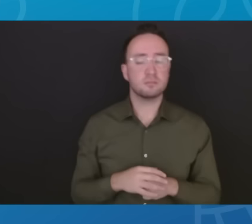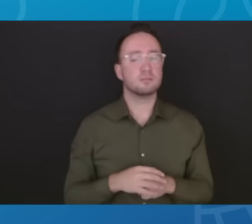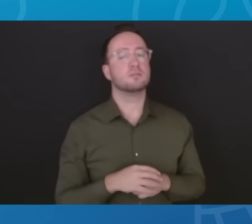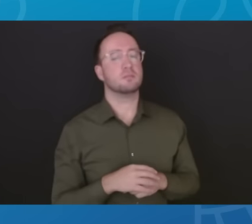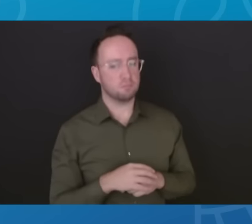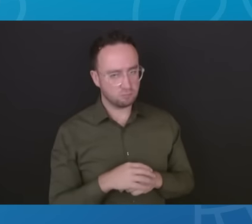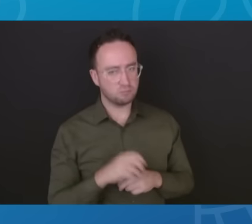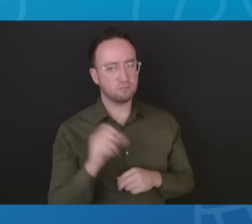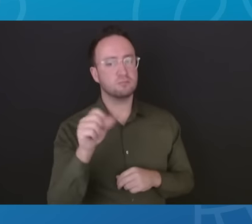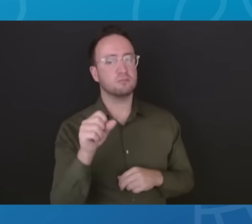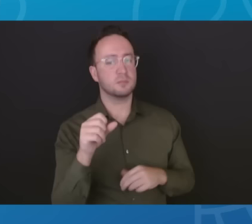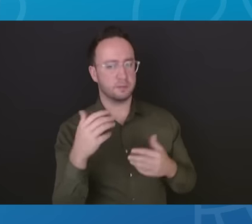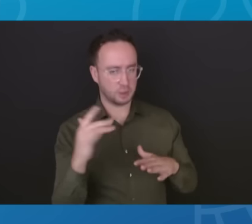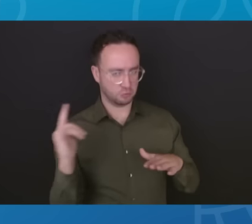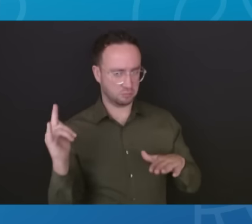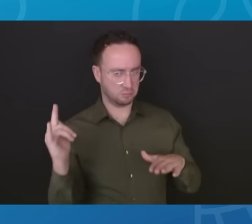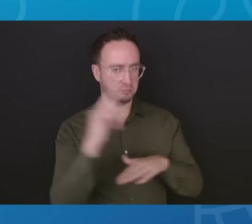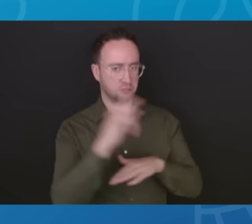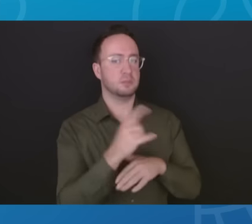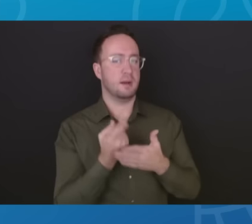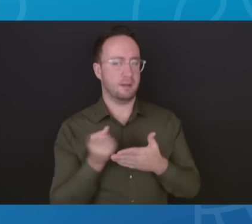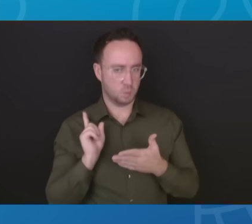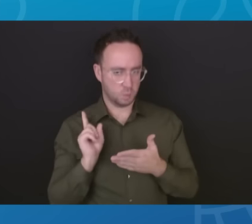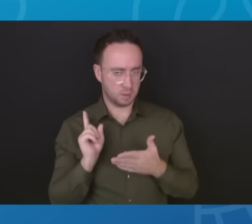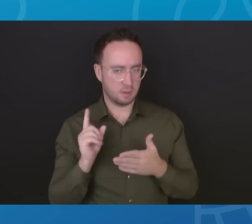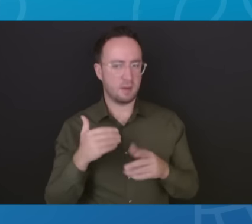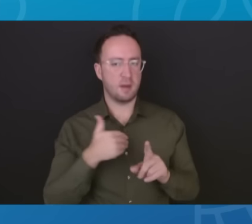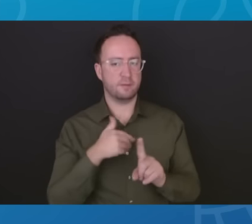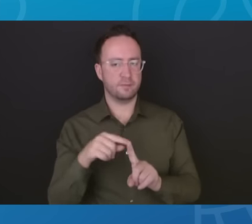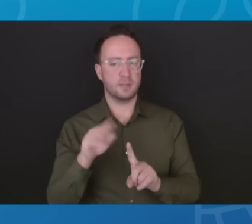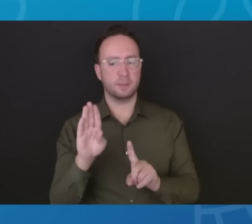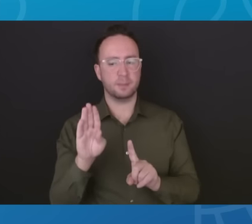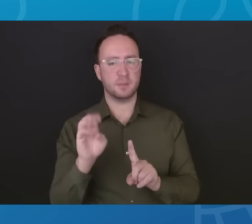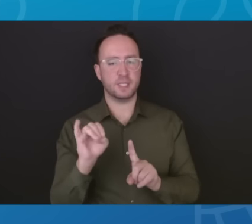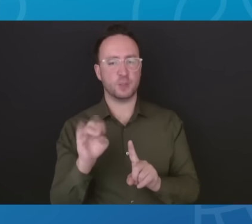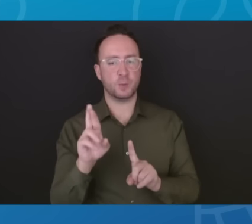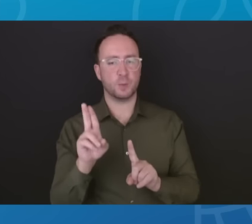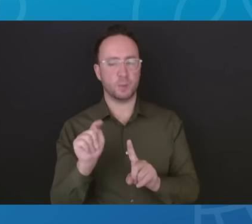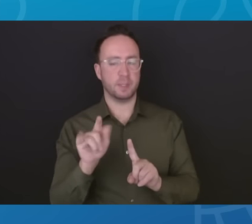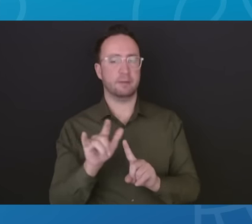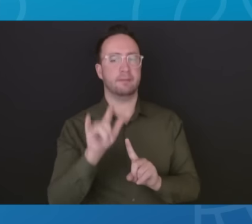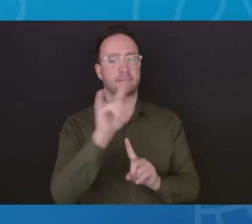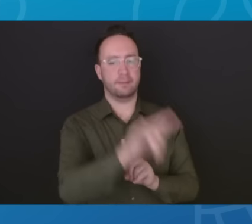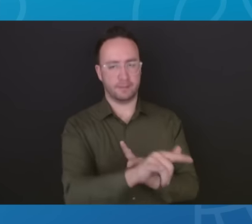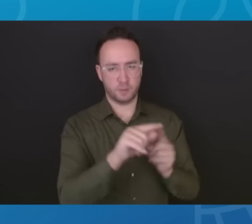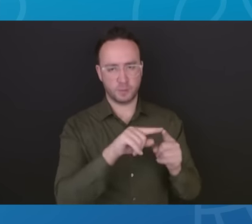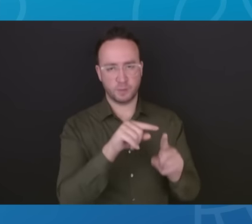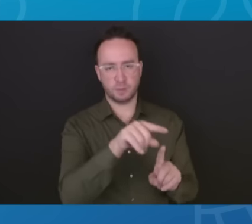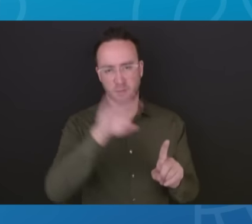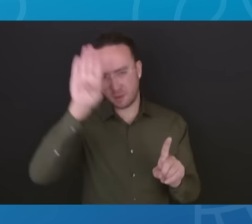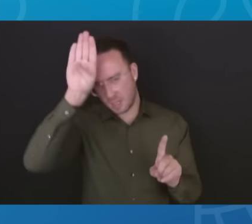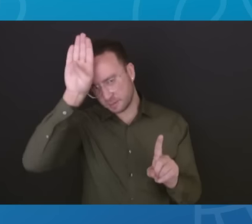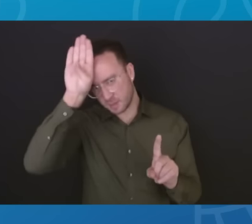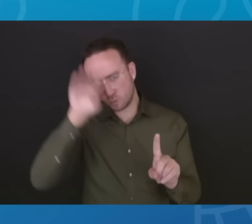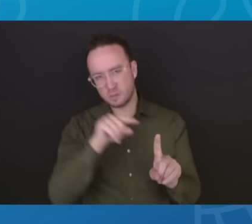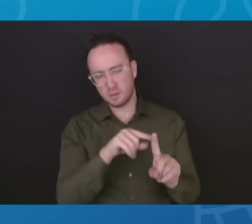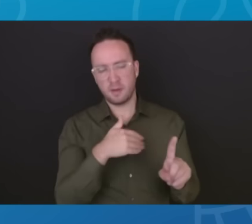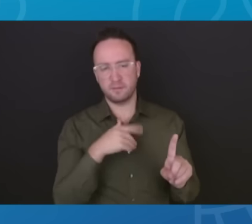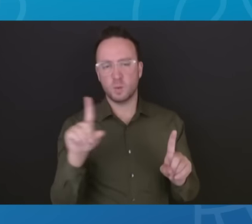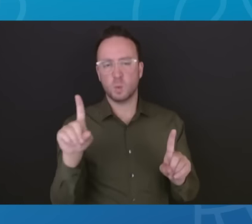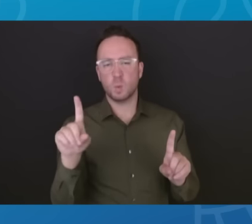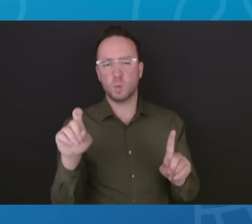today from Beirut to Istanbul. That flight had approximately 150 passengers on it, American citizens, legal permanent residents,